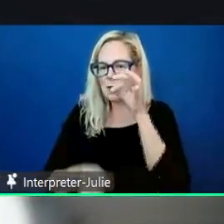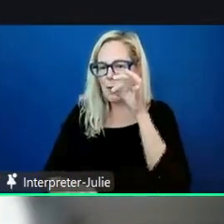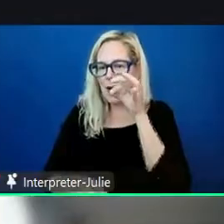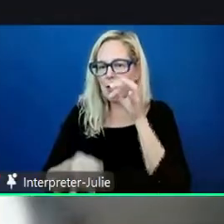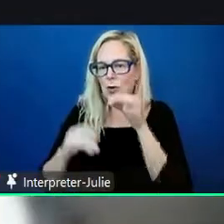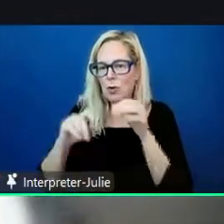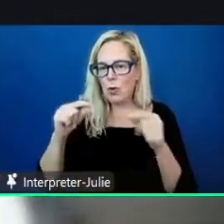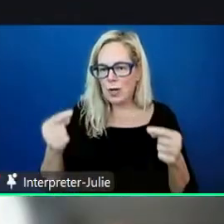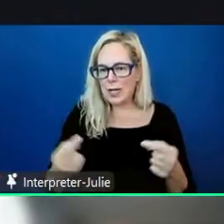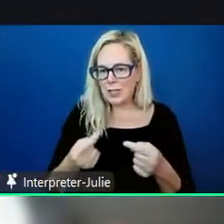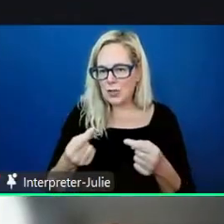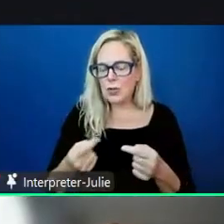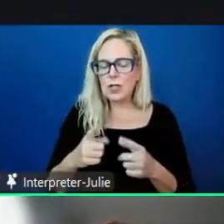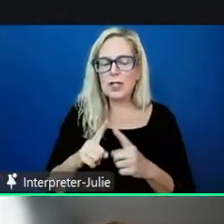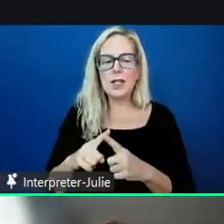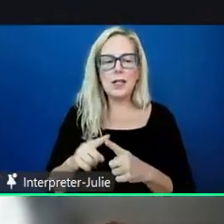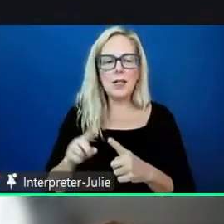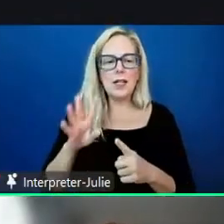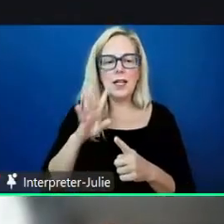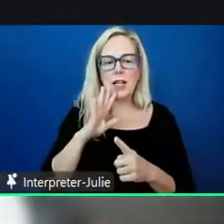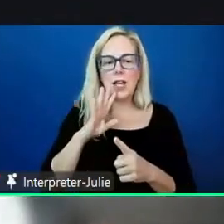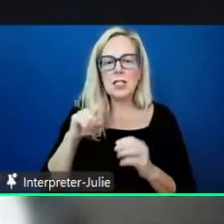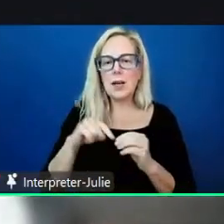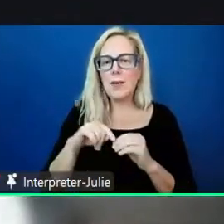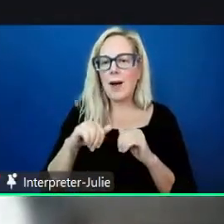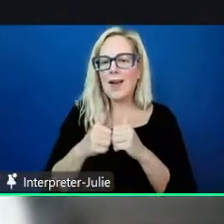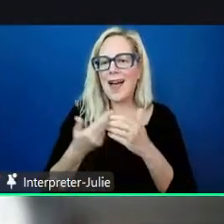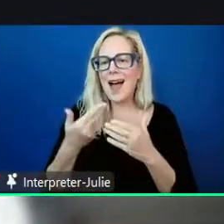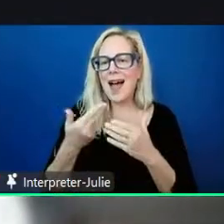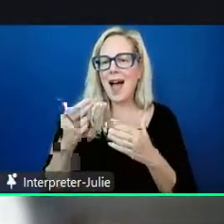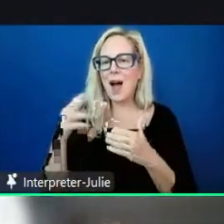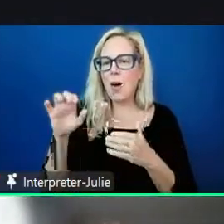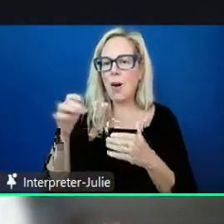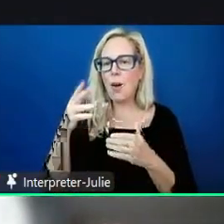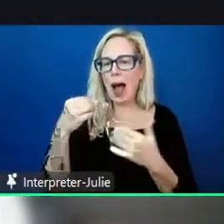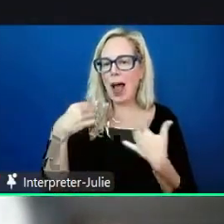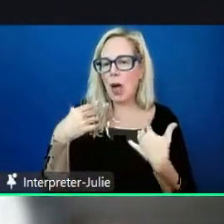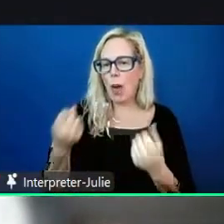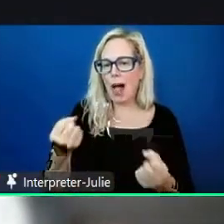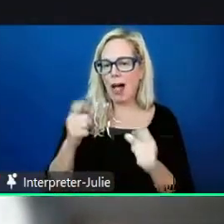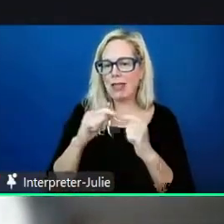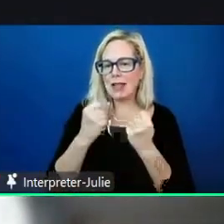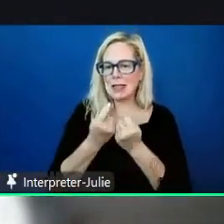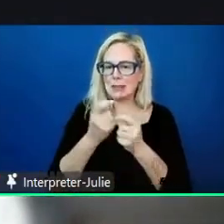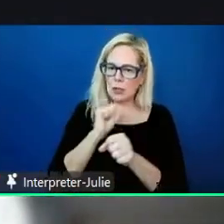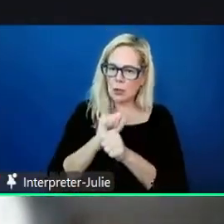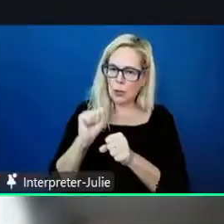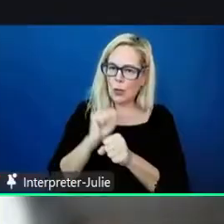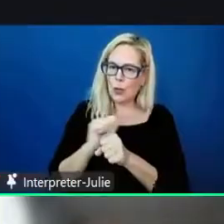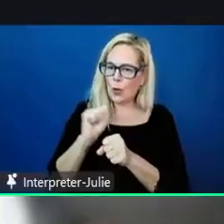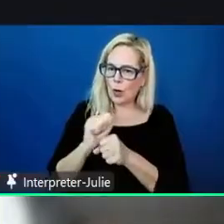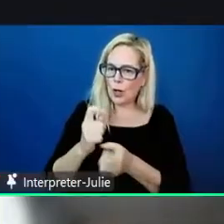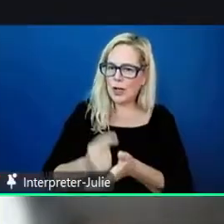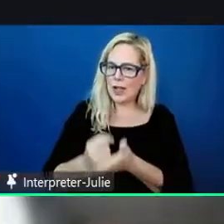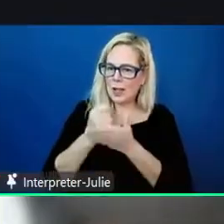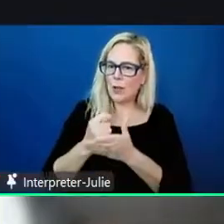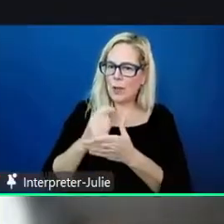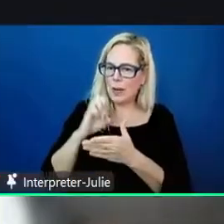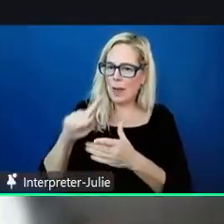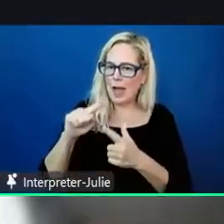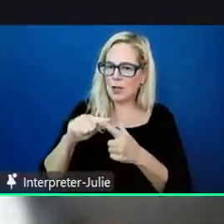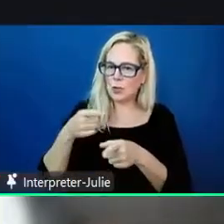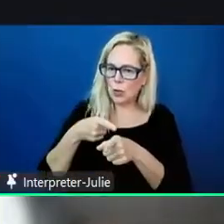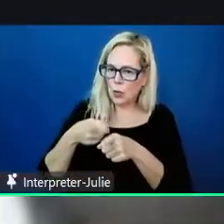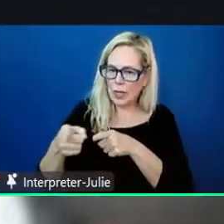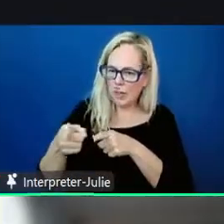about how the Ohio Health care team got him back to his career as a really successful realtor, and how